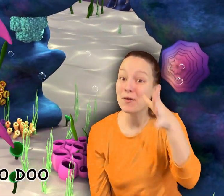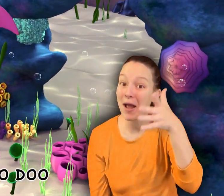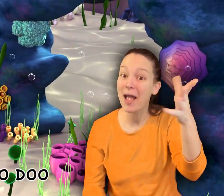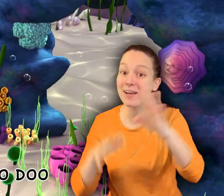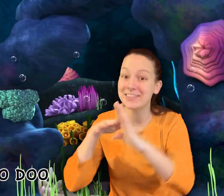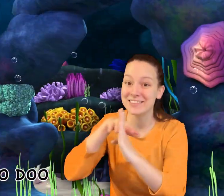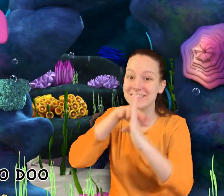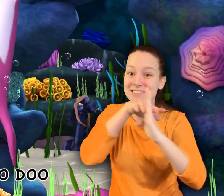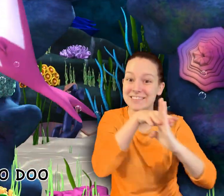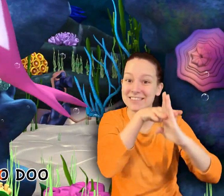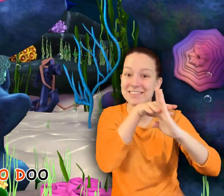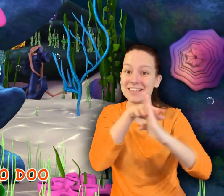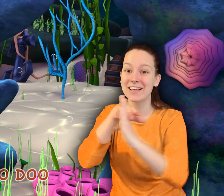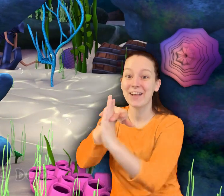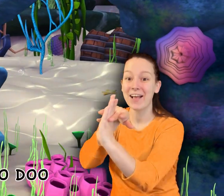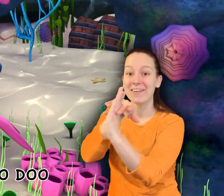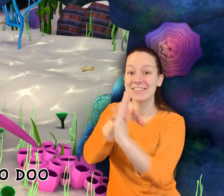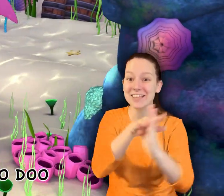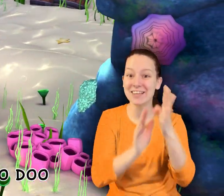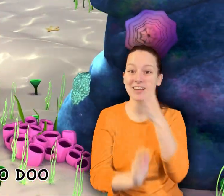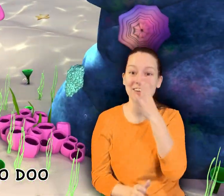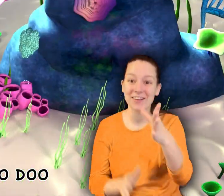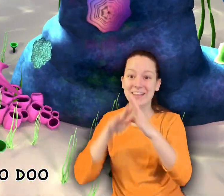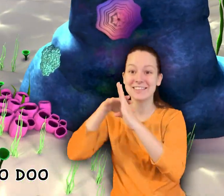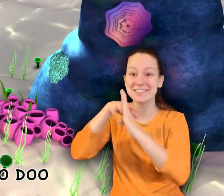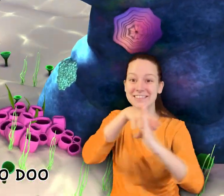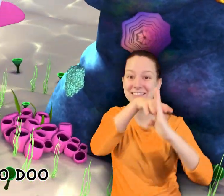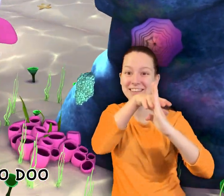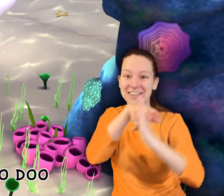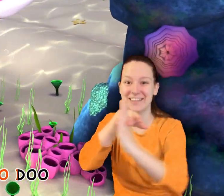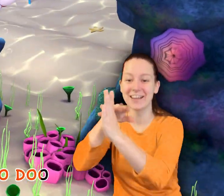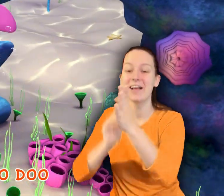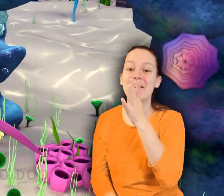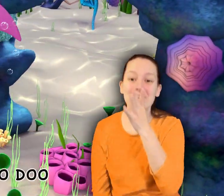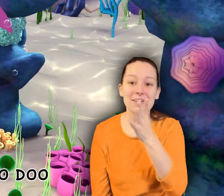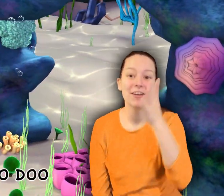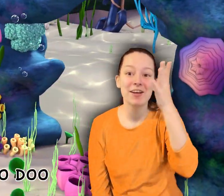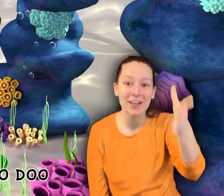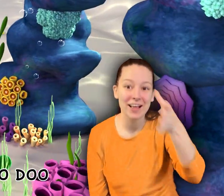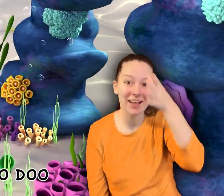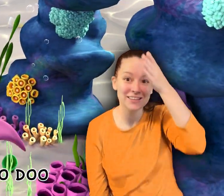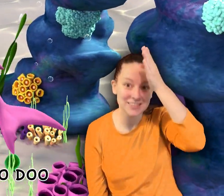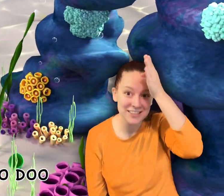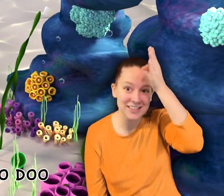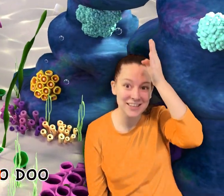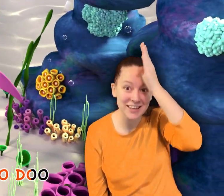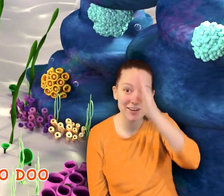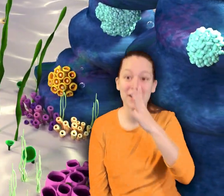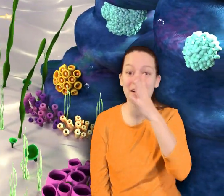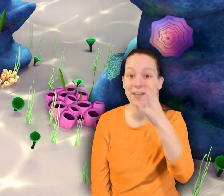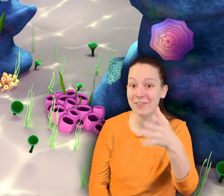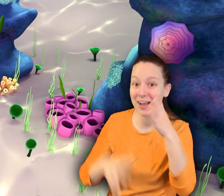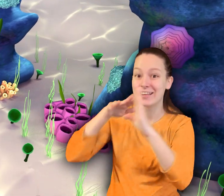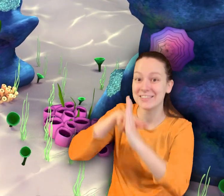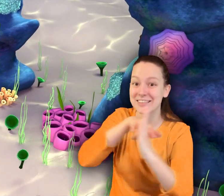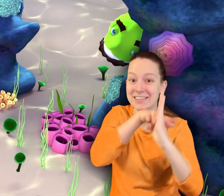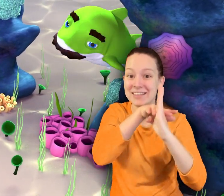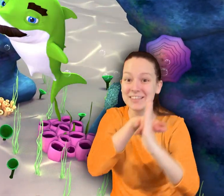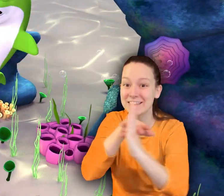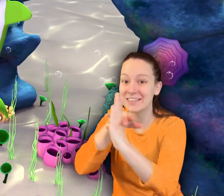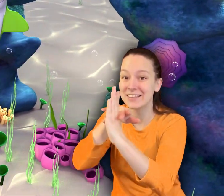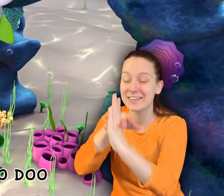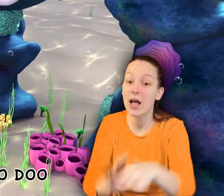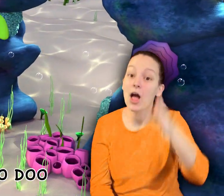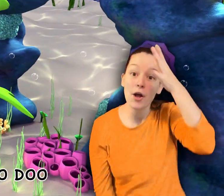Grandma shark doo doo doo doo doo Grandma shark do do doo do do Grandma shark do do doo do doo doo Grandma